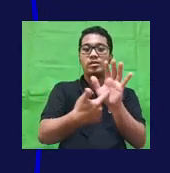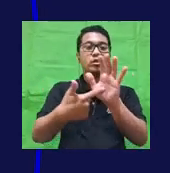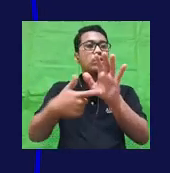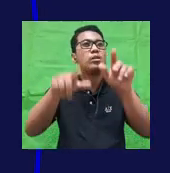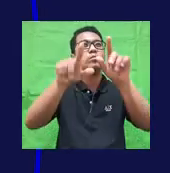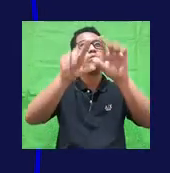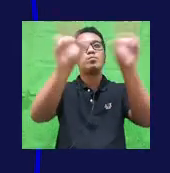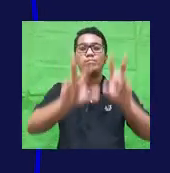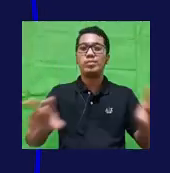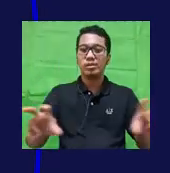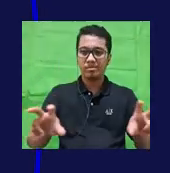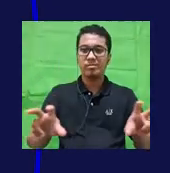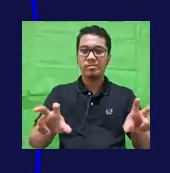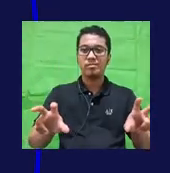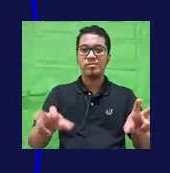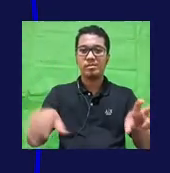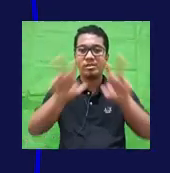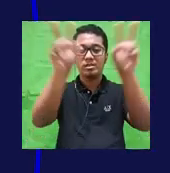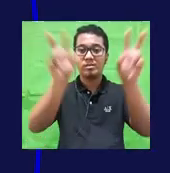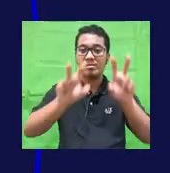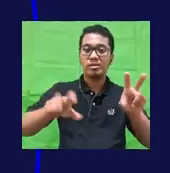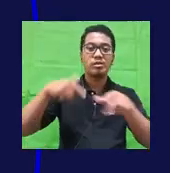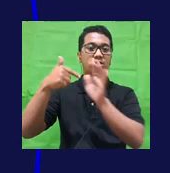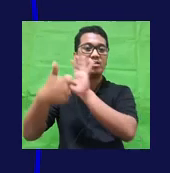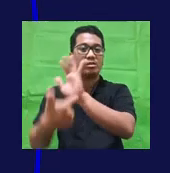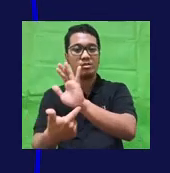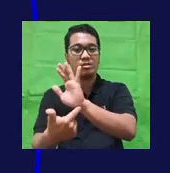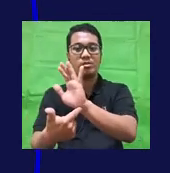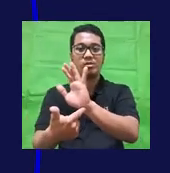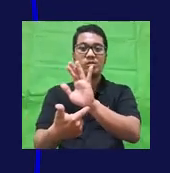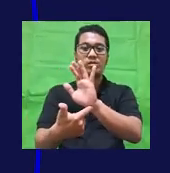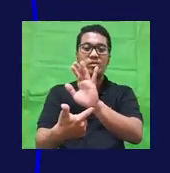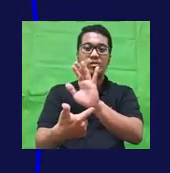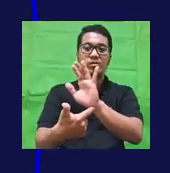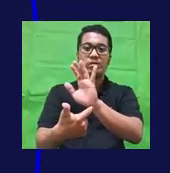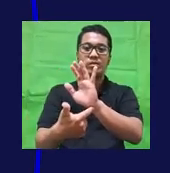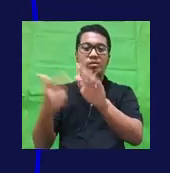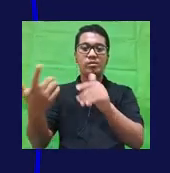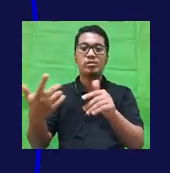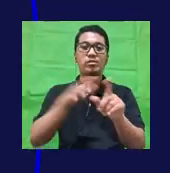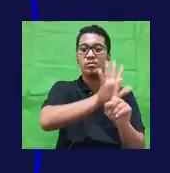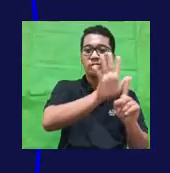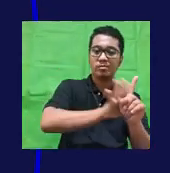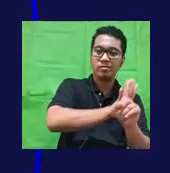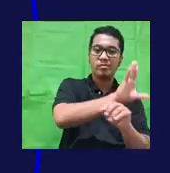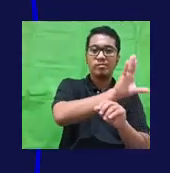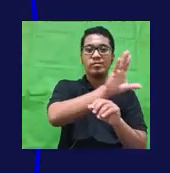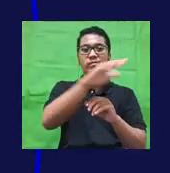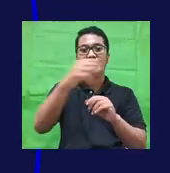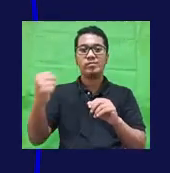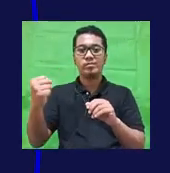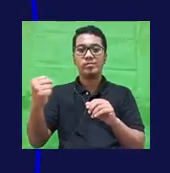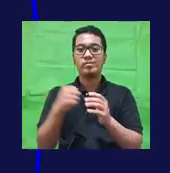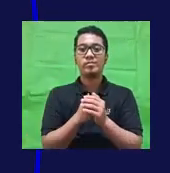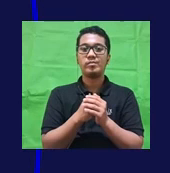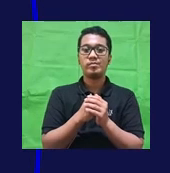this image of the map that I'm showing, there is this background of this rainbow. And I understand the rainbow as an